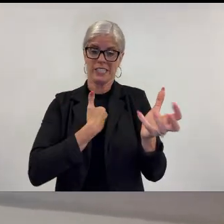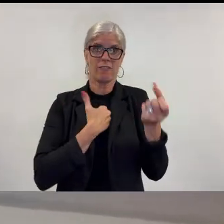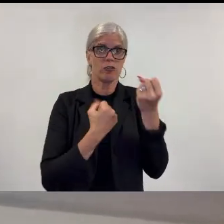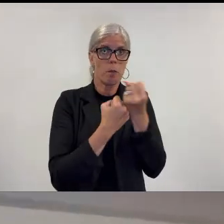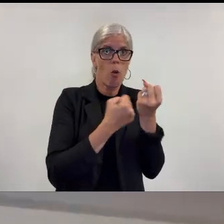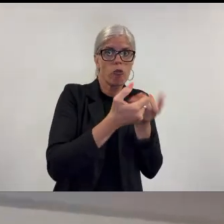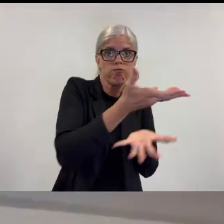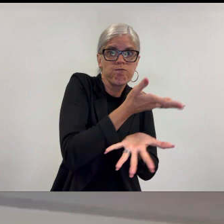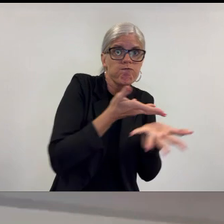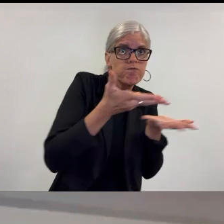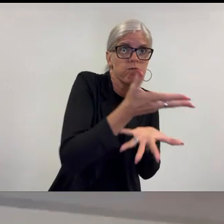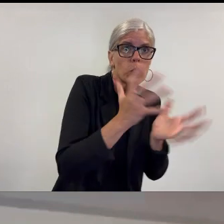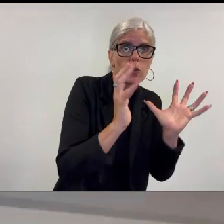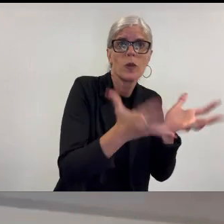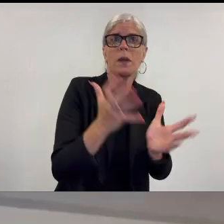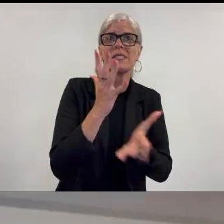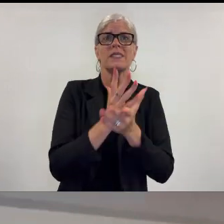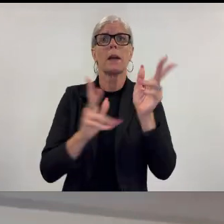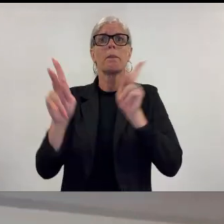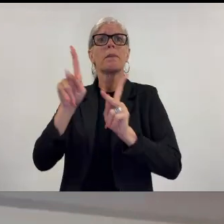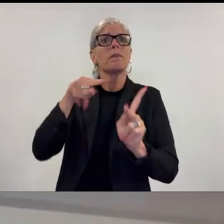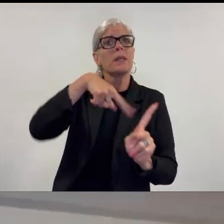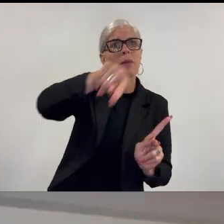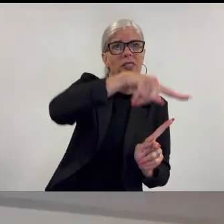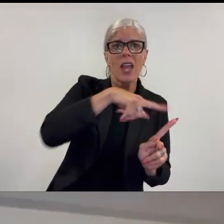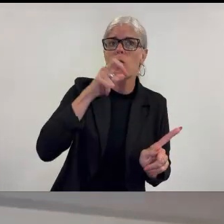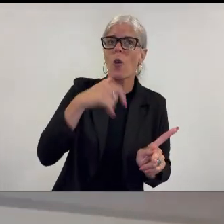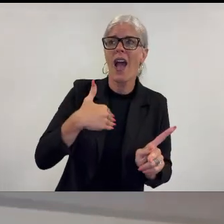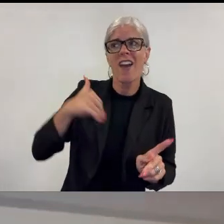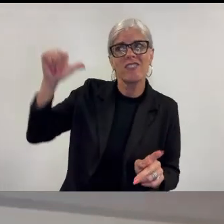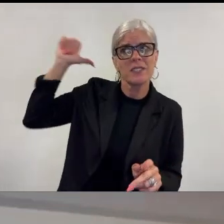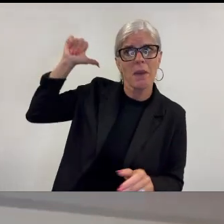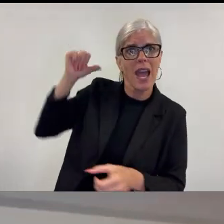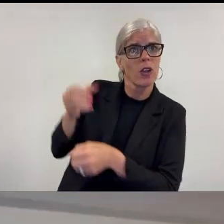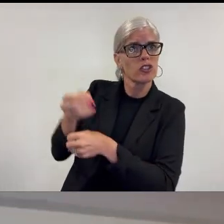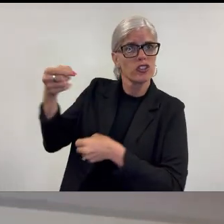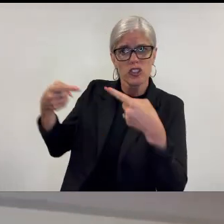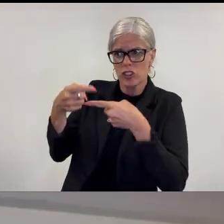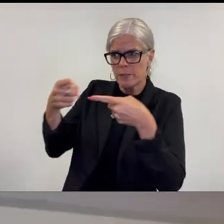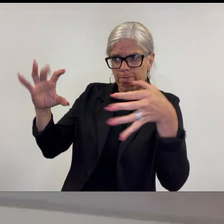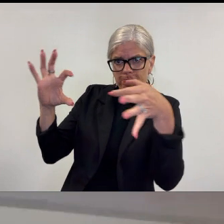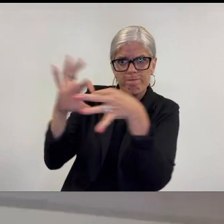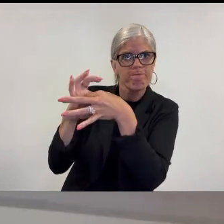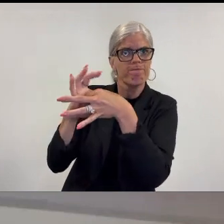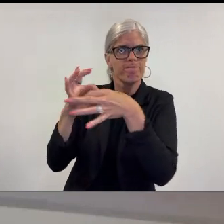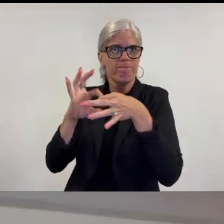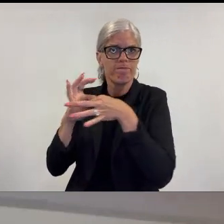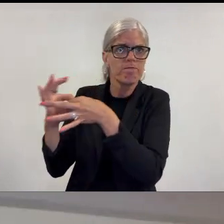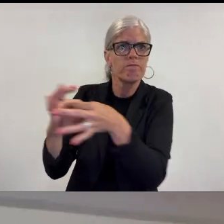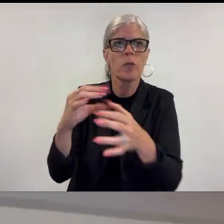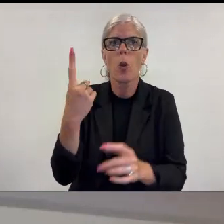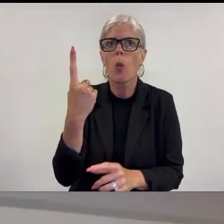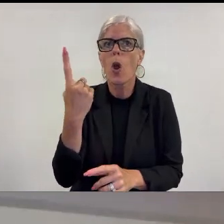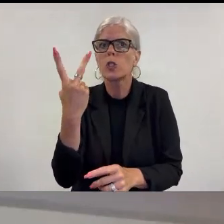self-support groups, there are individuals that I know, they have a spinal cord injury, they purchase one piece or two pieces